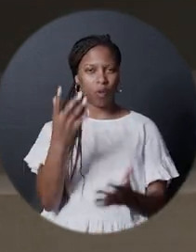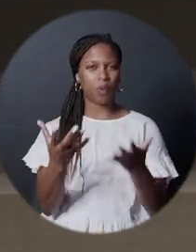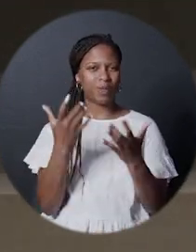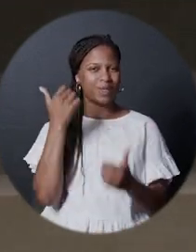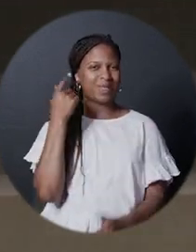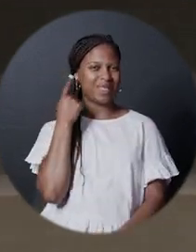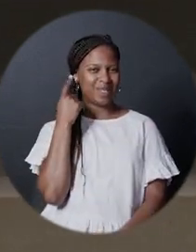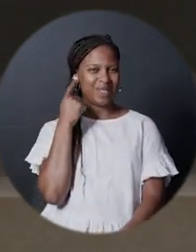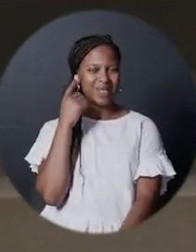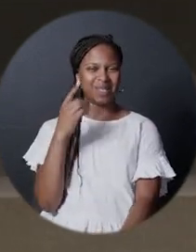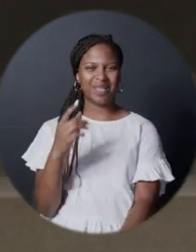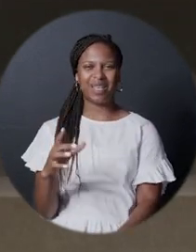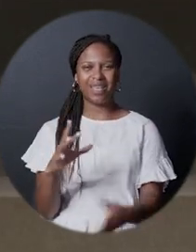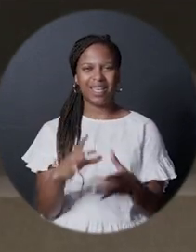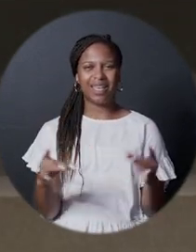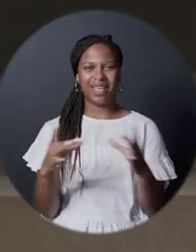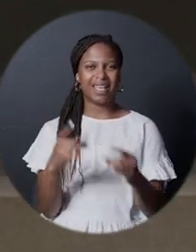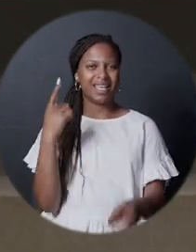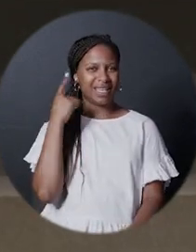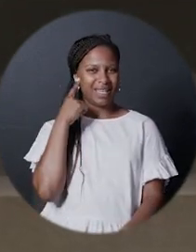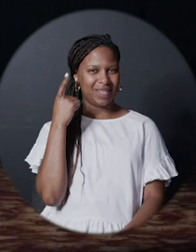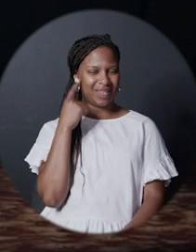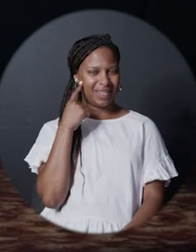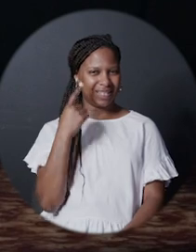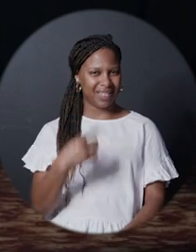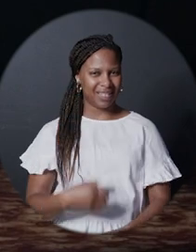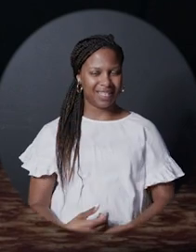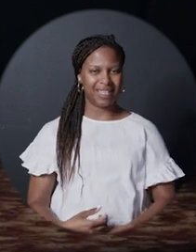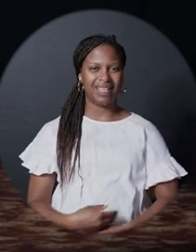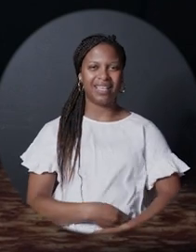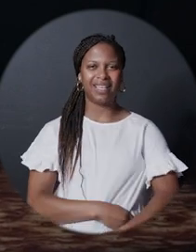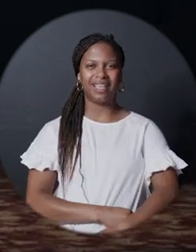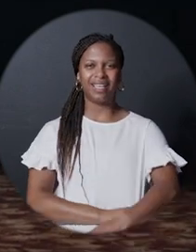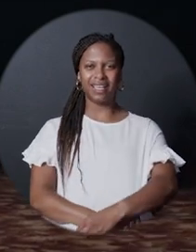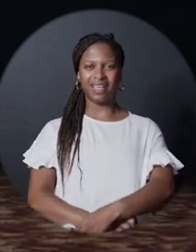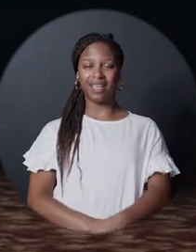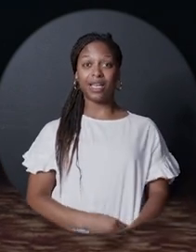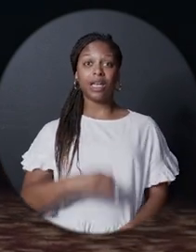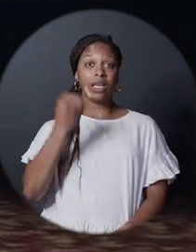because everybody God wants to hear this message is hearing it.